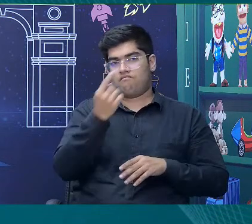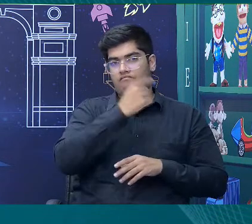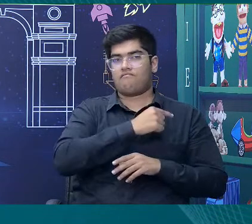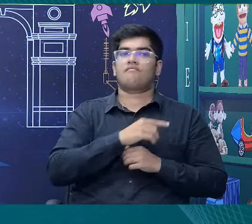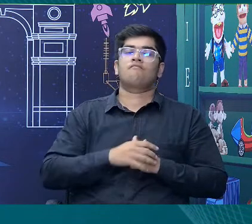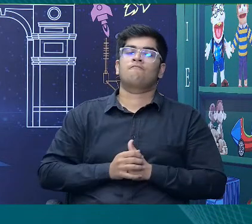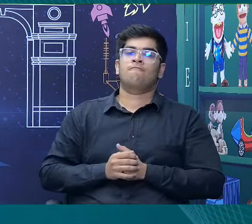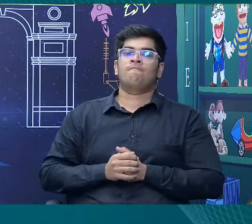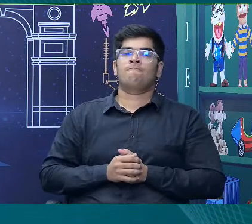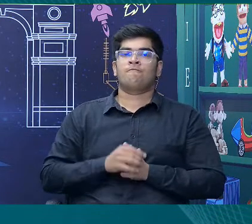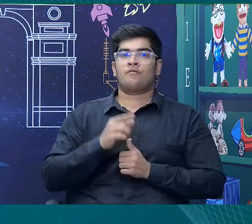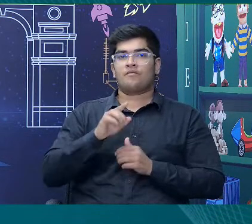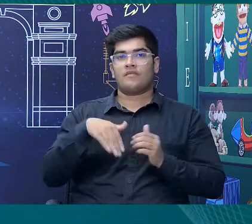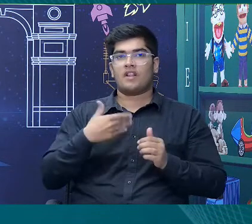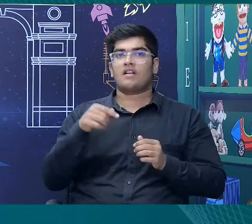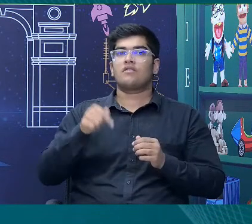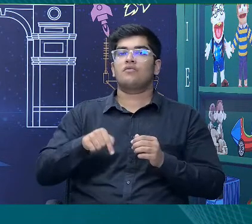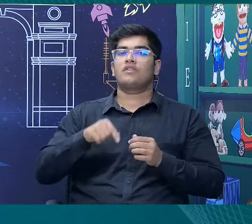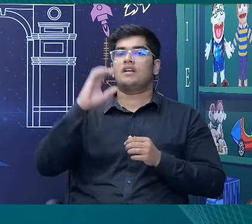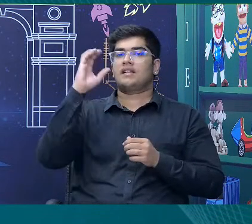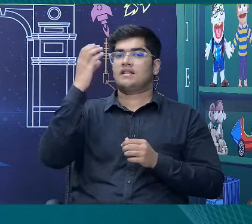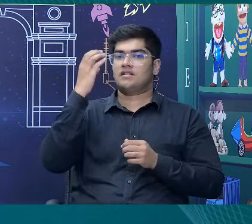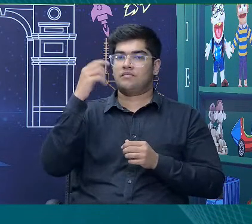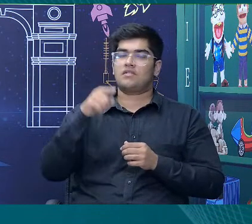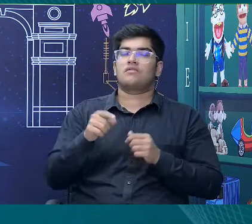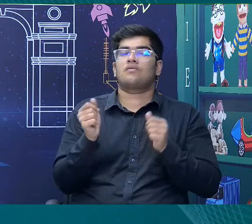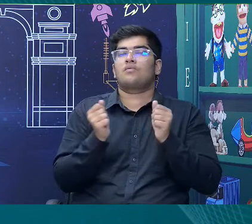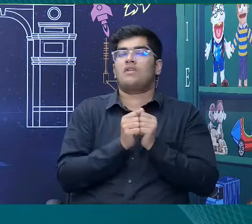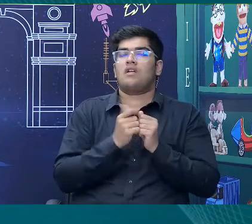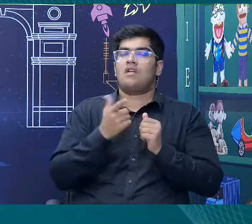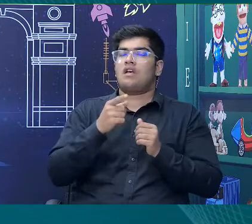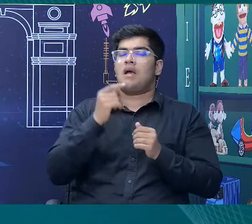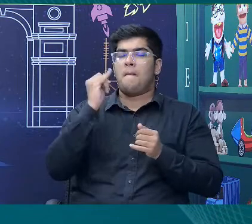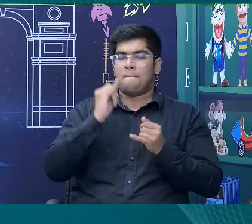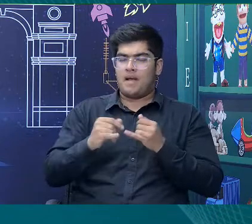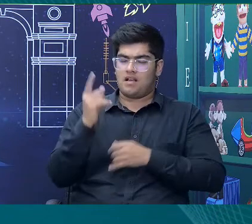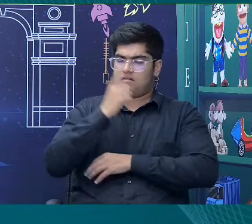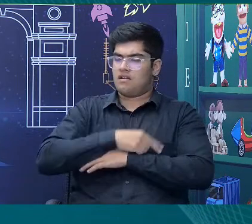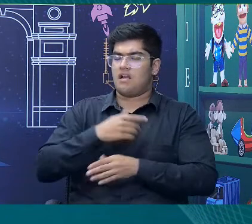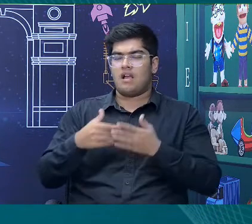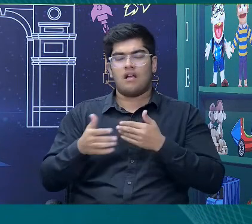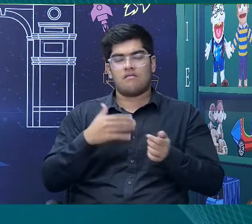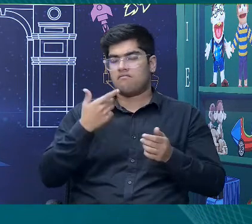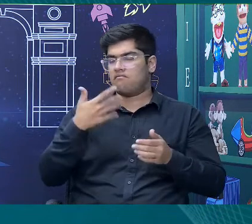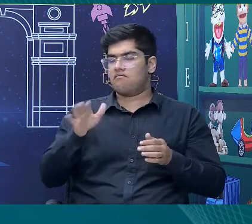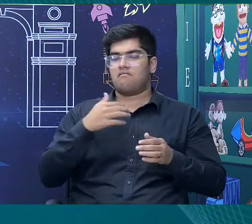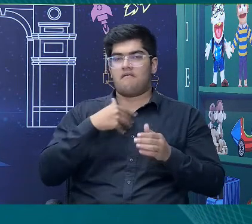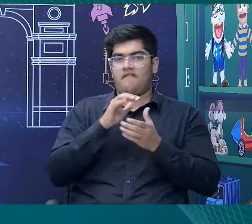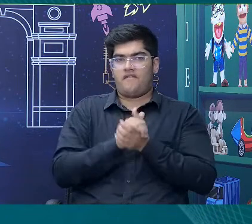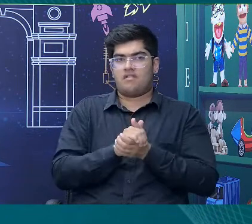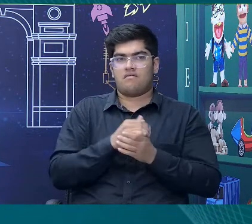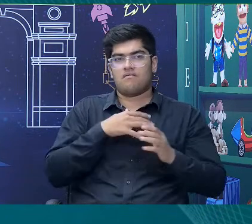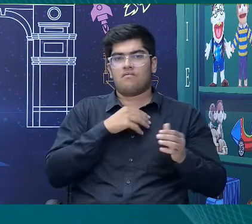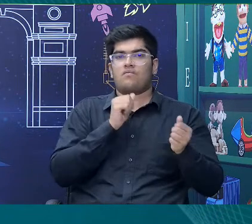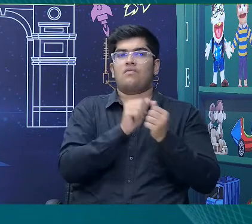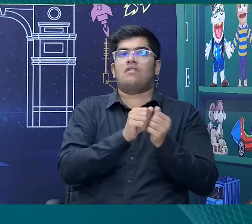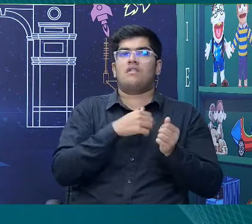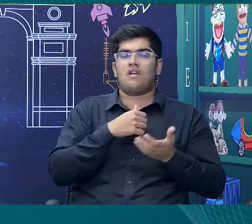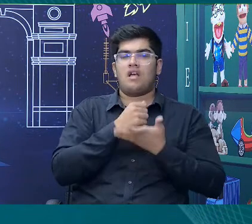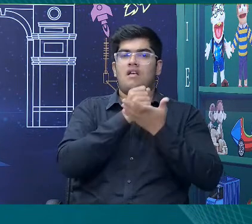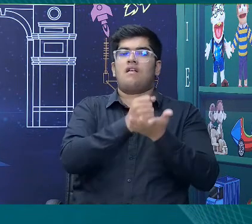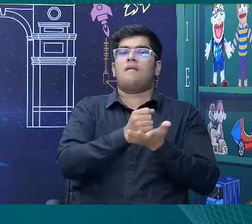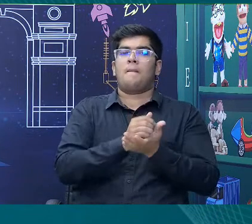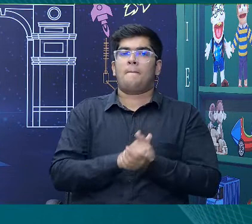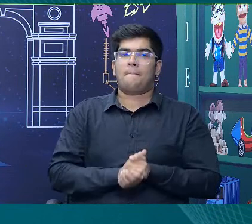says, you come with us and celebrate Christmas with us. Bad days have befallen you, but now you've met a friend. So let me take you home with me and we'll